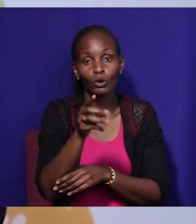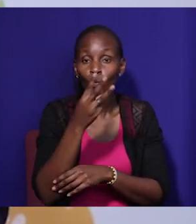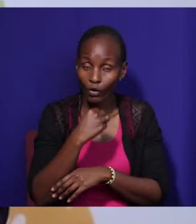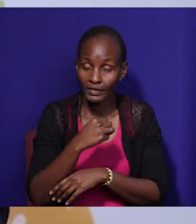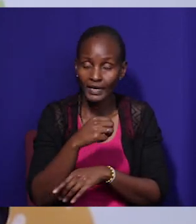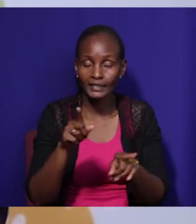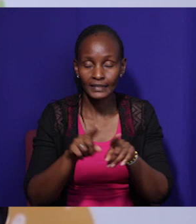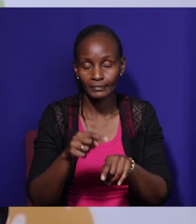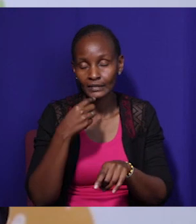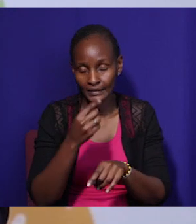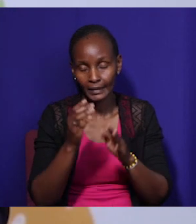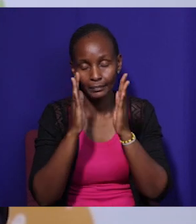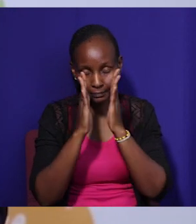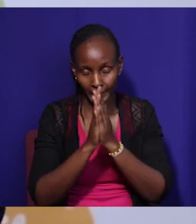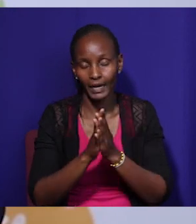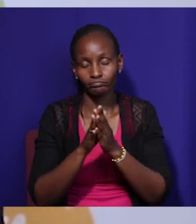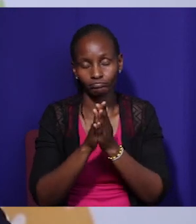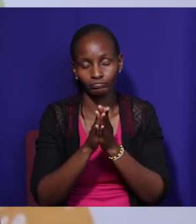this prayer after me.